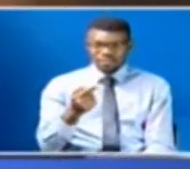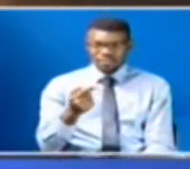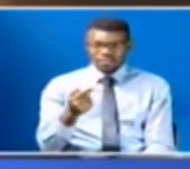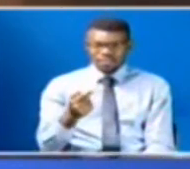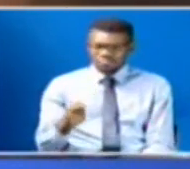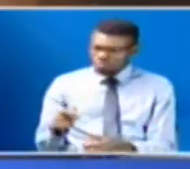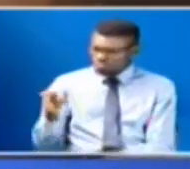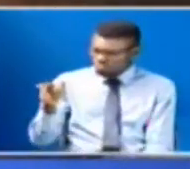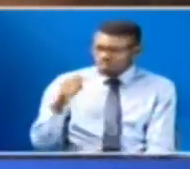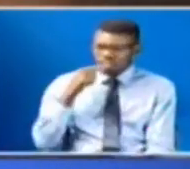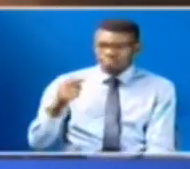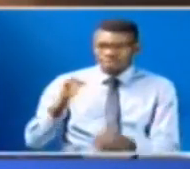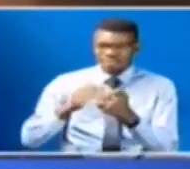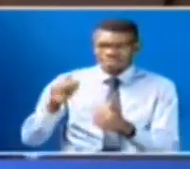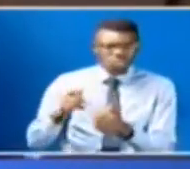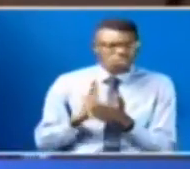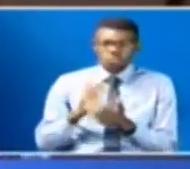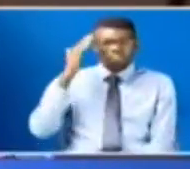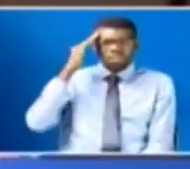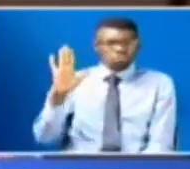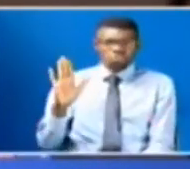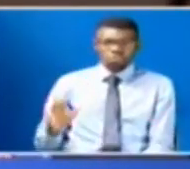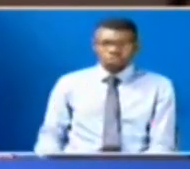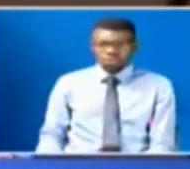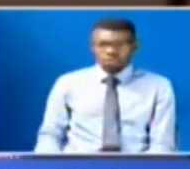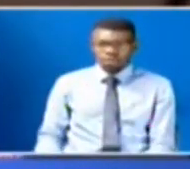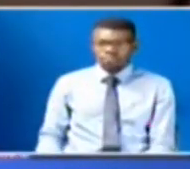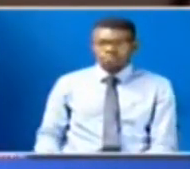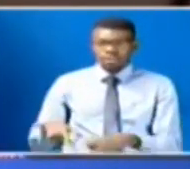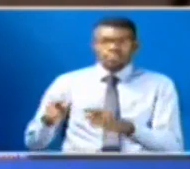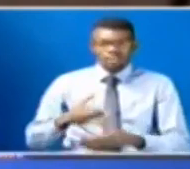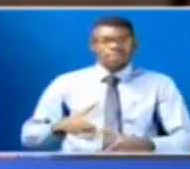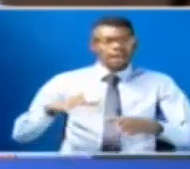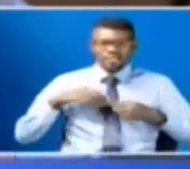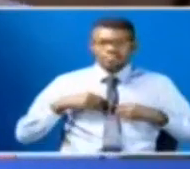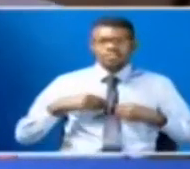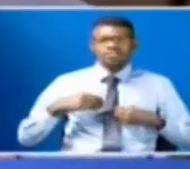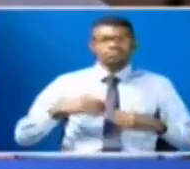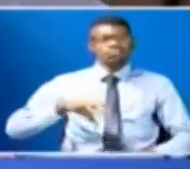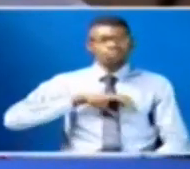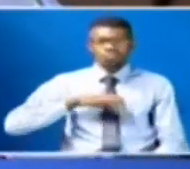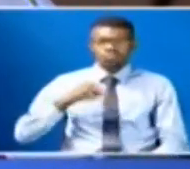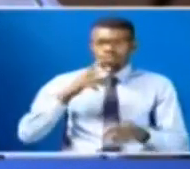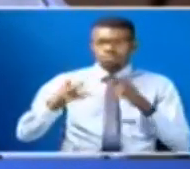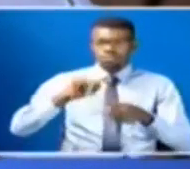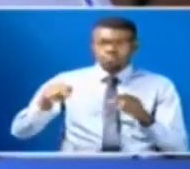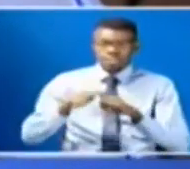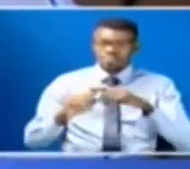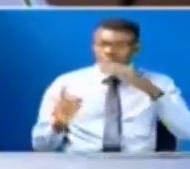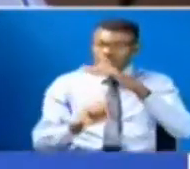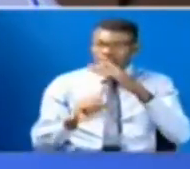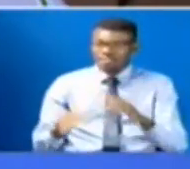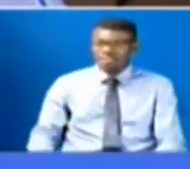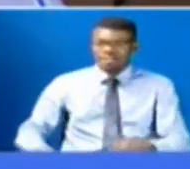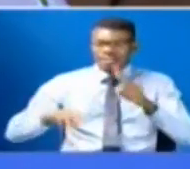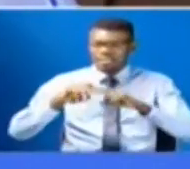when you say 8,000, we do not know. And they confess to owning 22,000. Even the ministry have never searched.